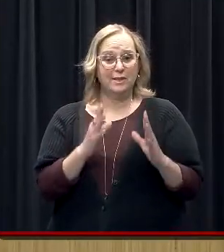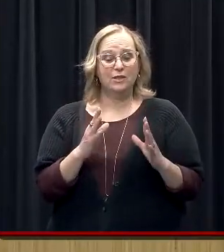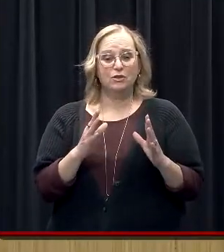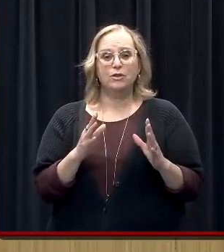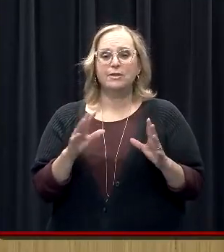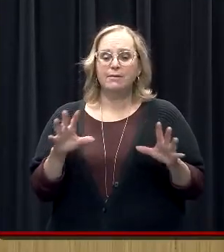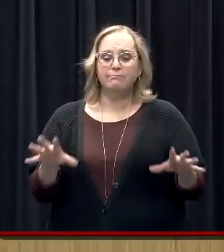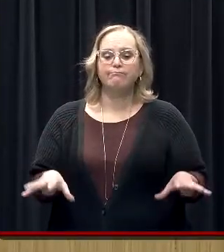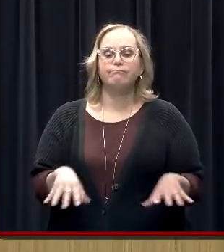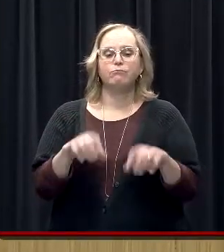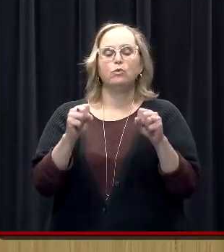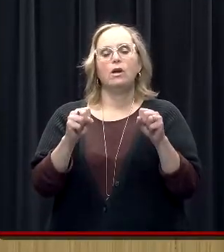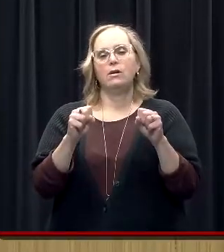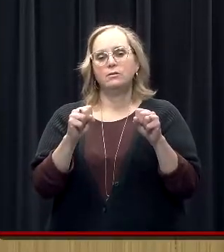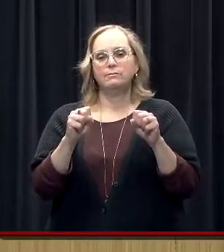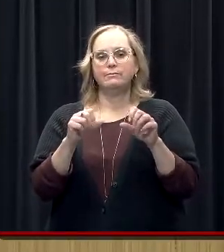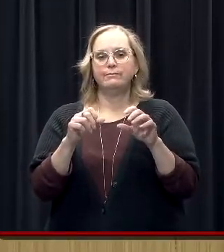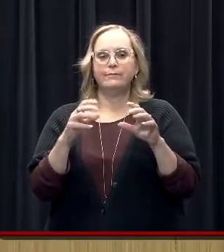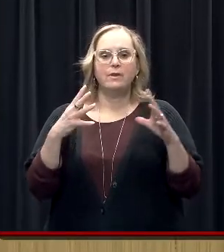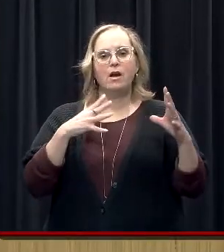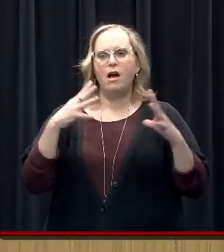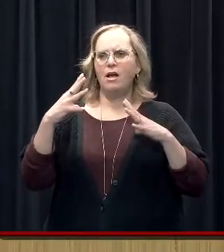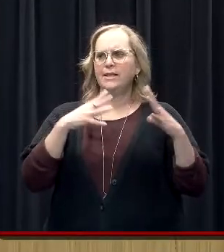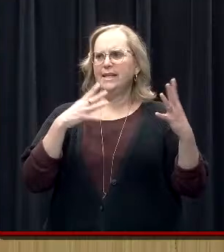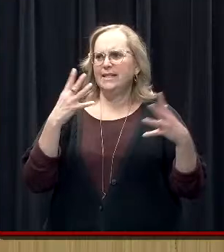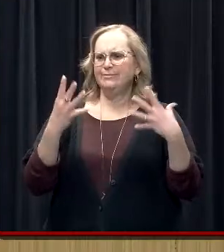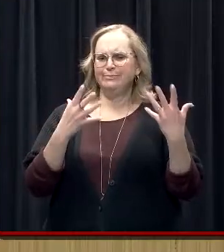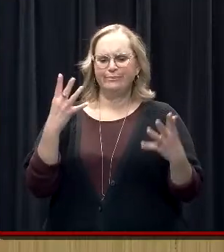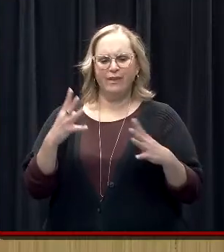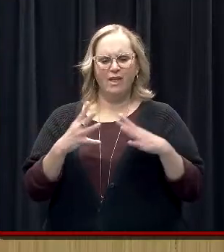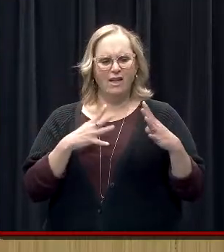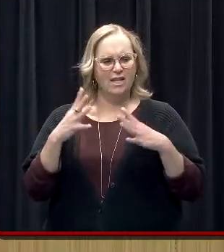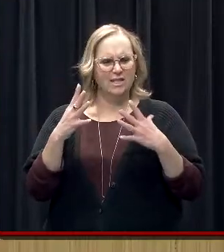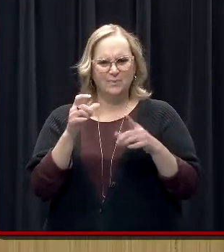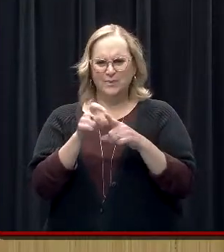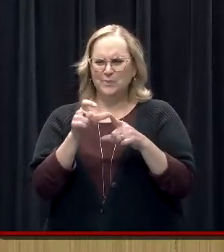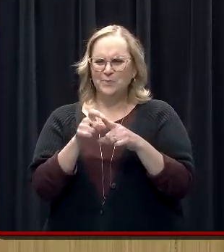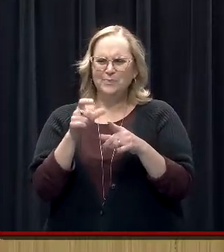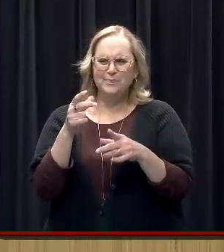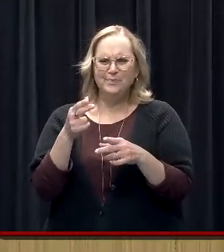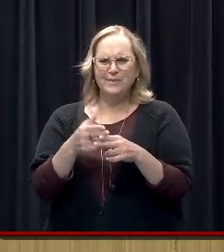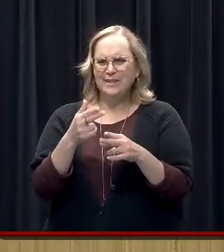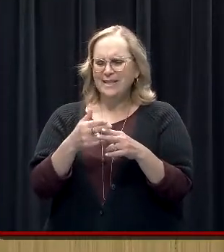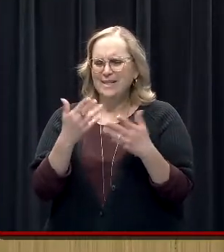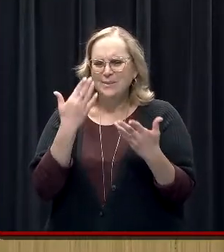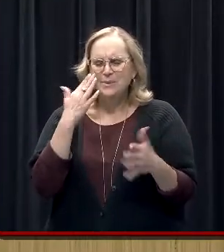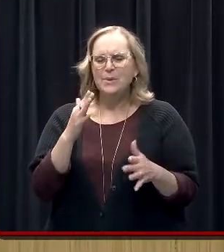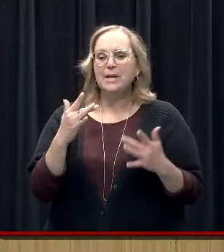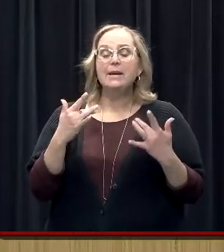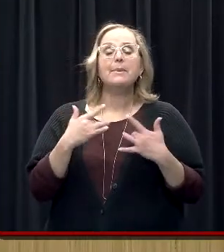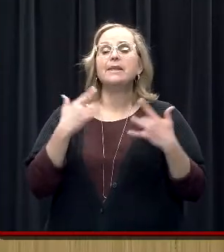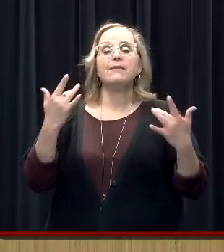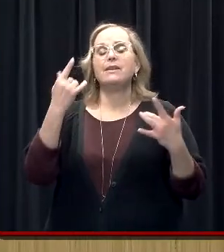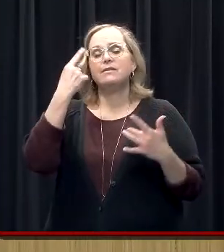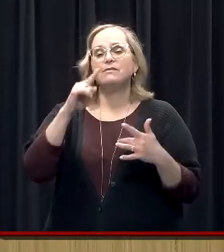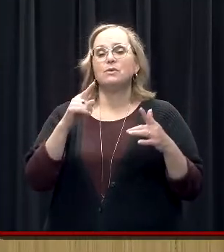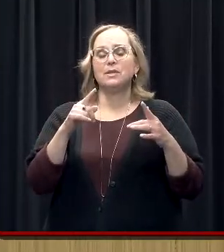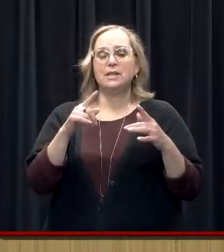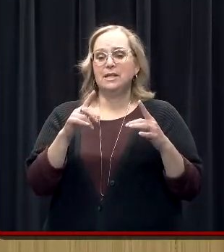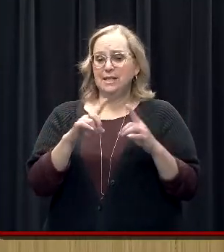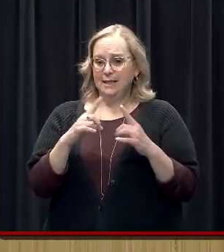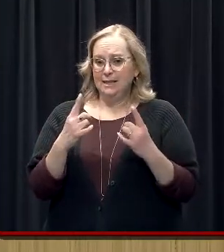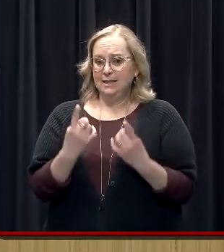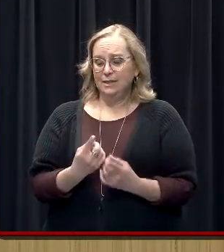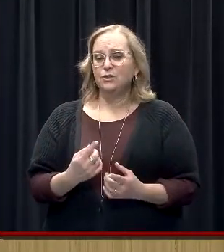holiday, I don't know the right term, but the holiday events for the district.